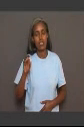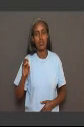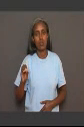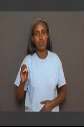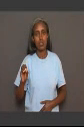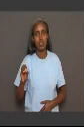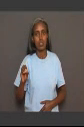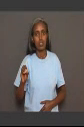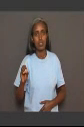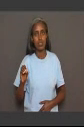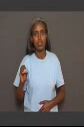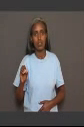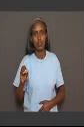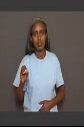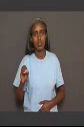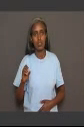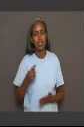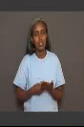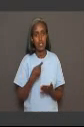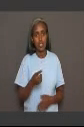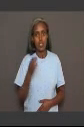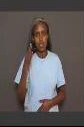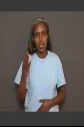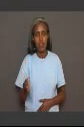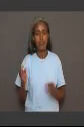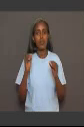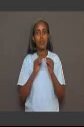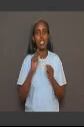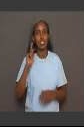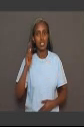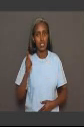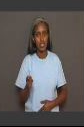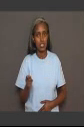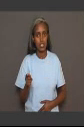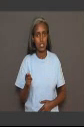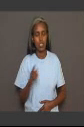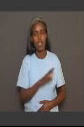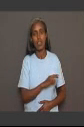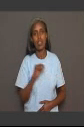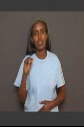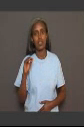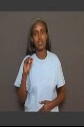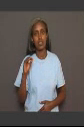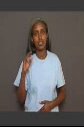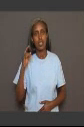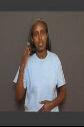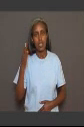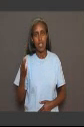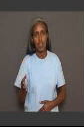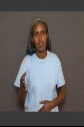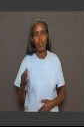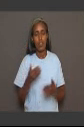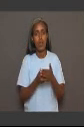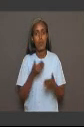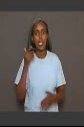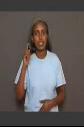naught, then f plus g and f